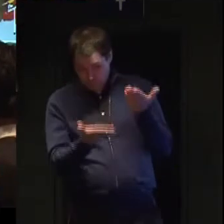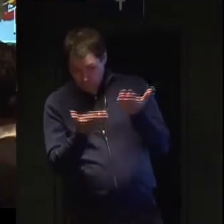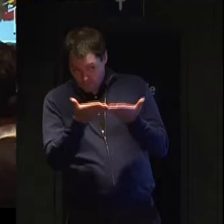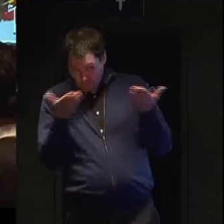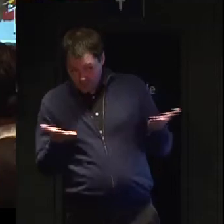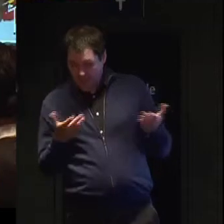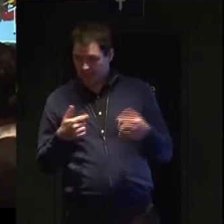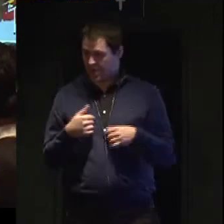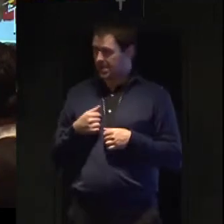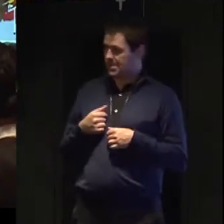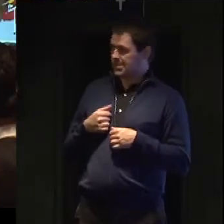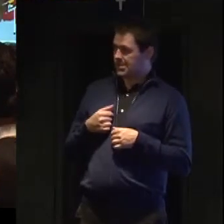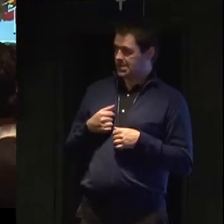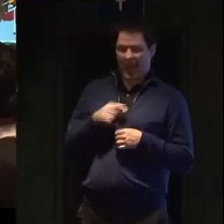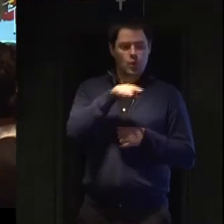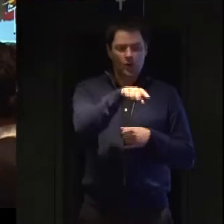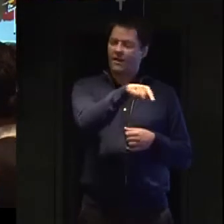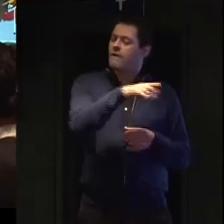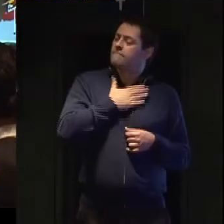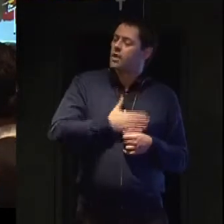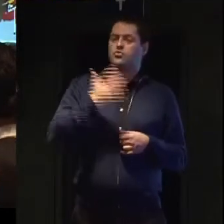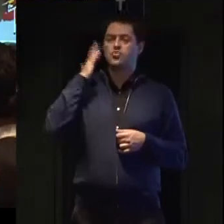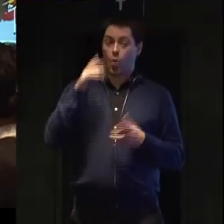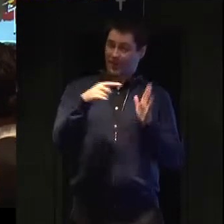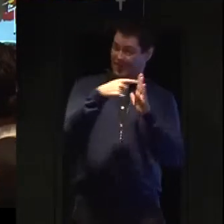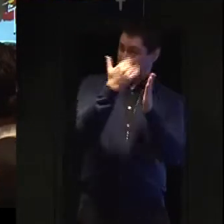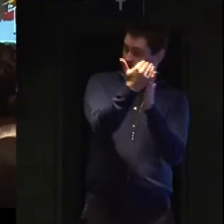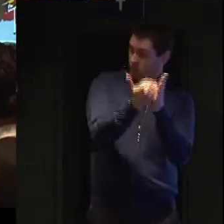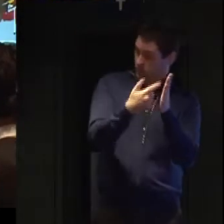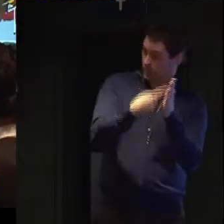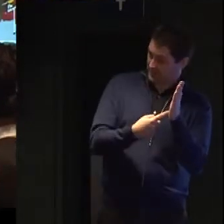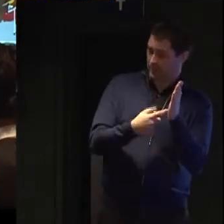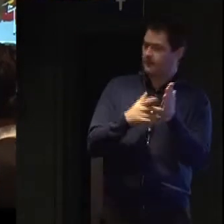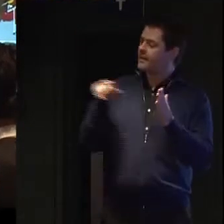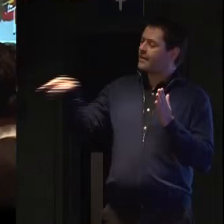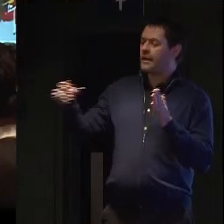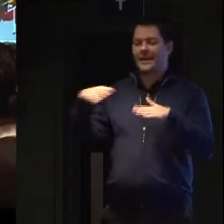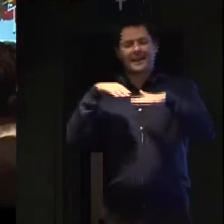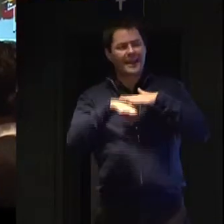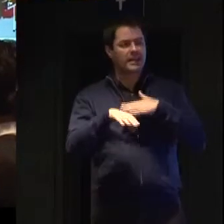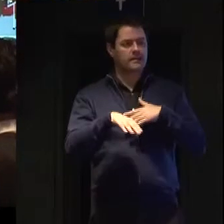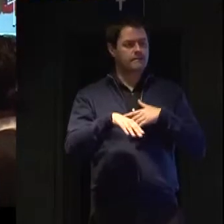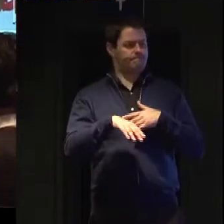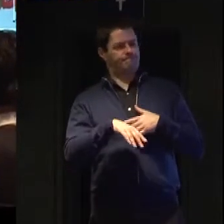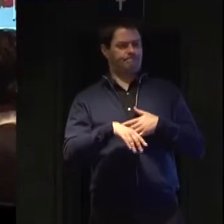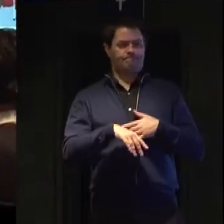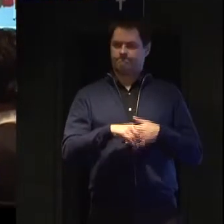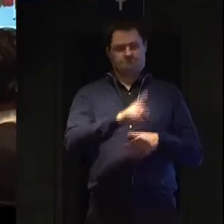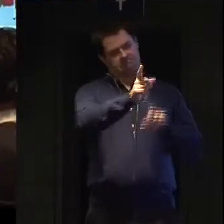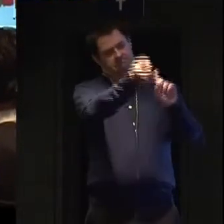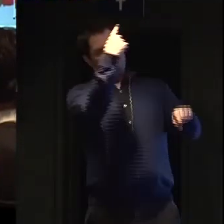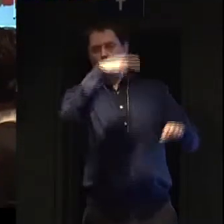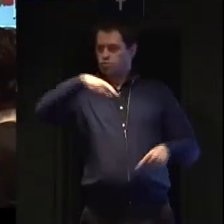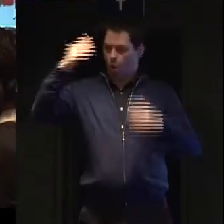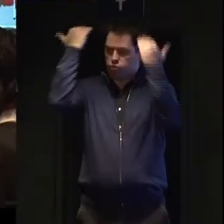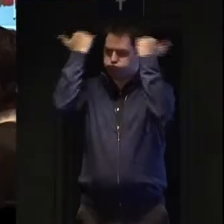do this, I'm not going to be sued? And again, my answer is always, well, do you think it's reasonable? And do you think a court will think it's reasonable? Do you